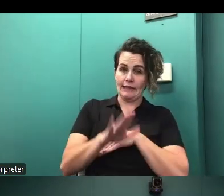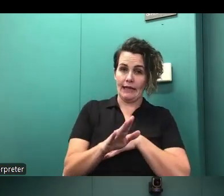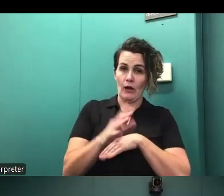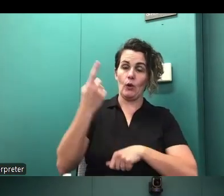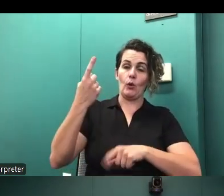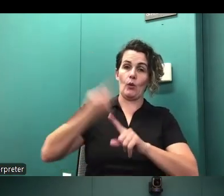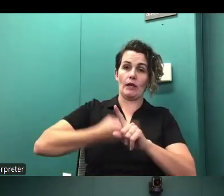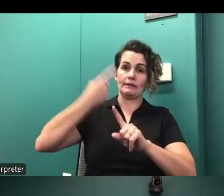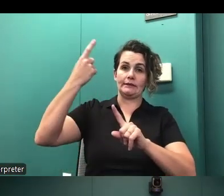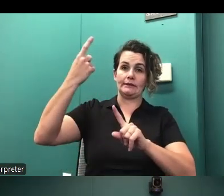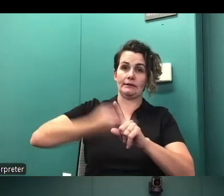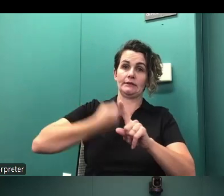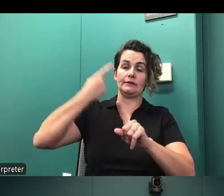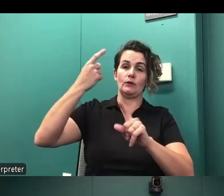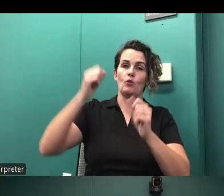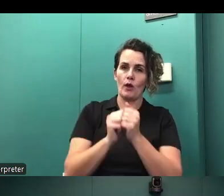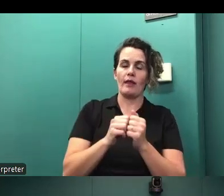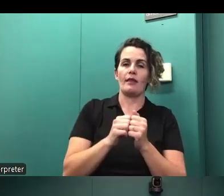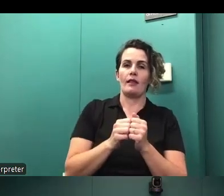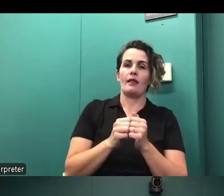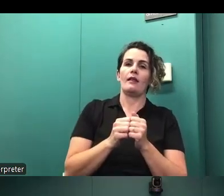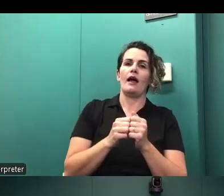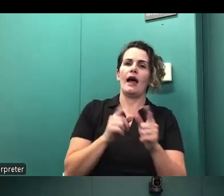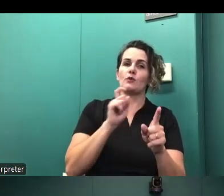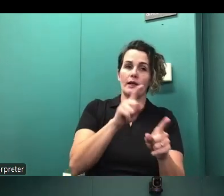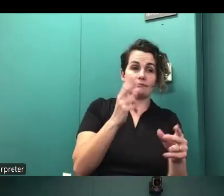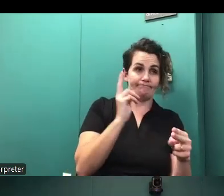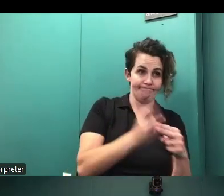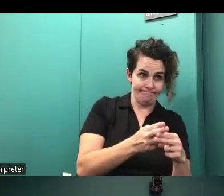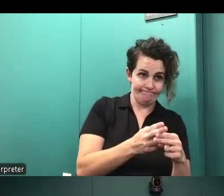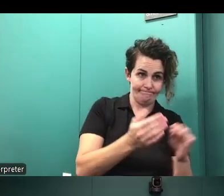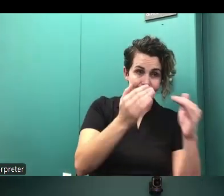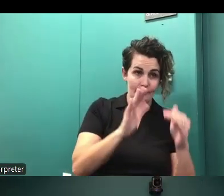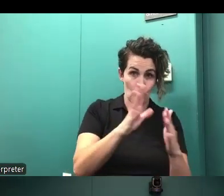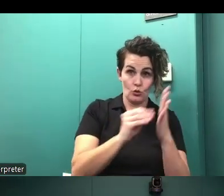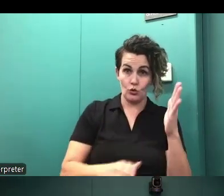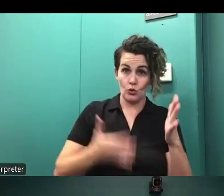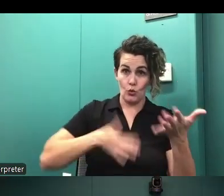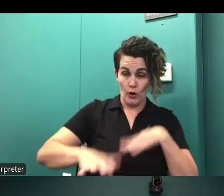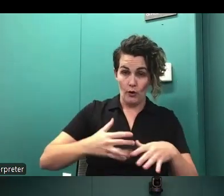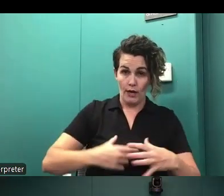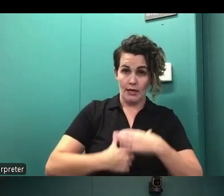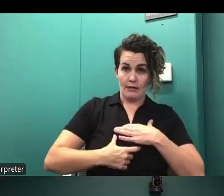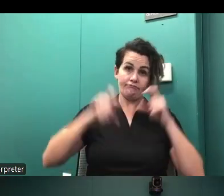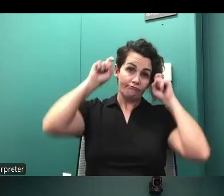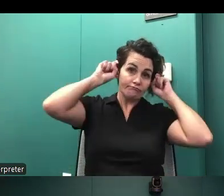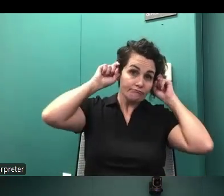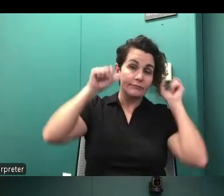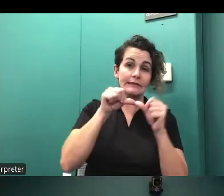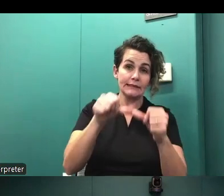a month with my monthly tips and tricks. And I ask them, like, what's your name? Is your student wearing their devices